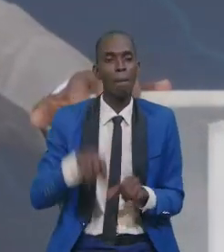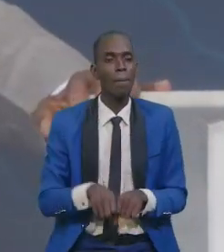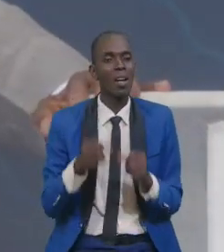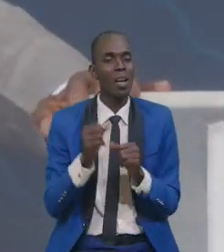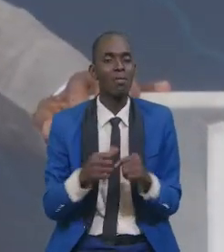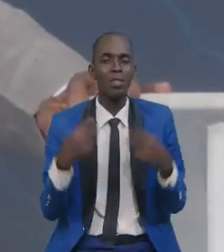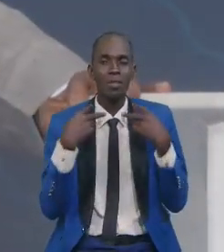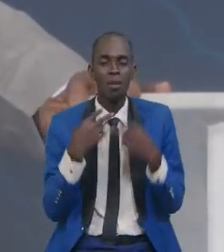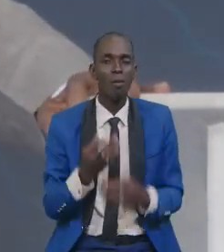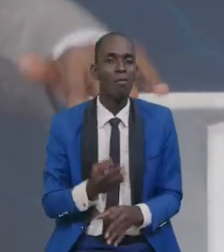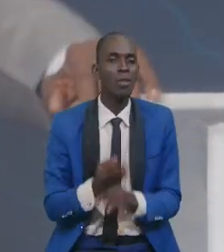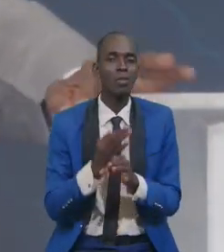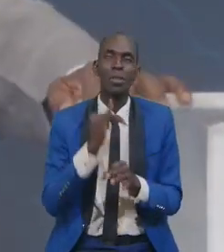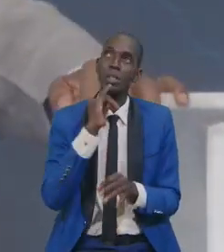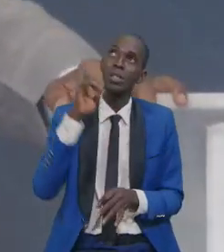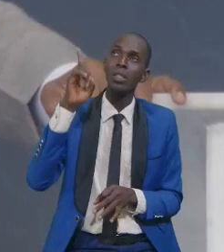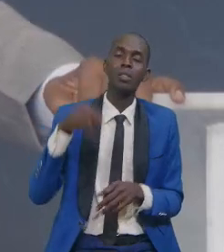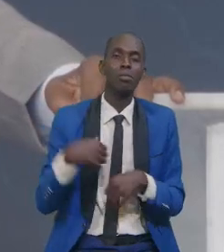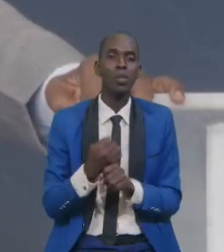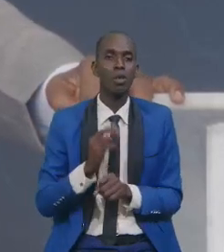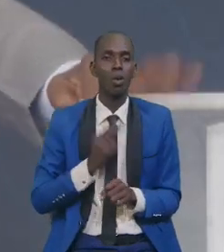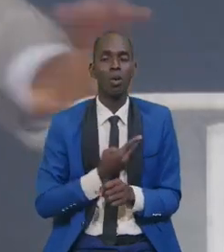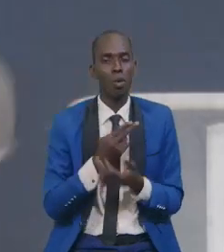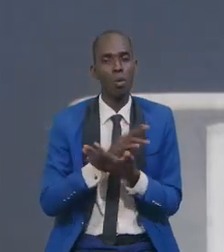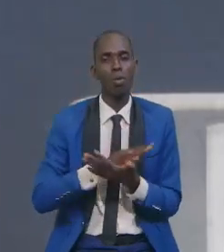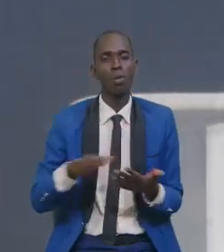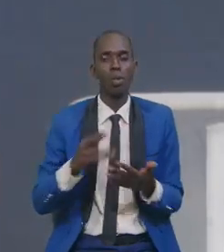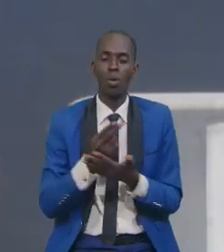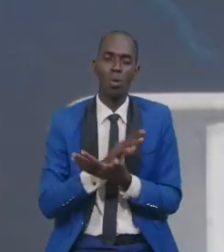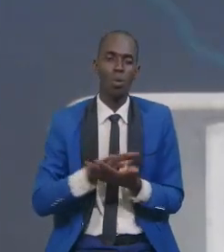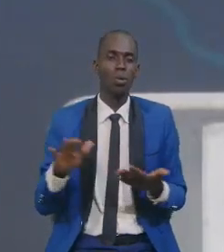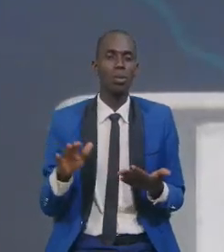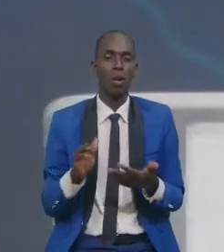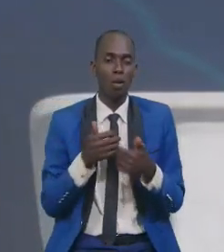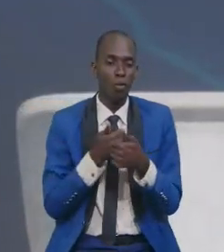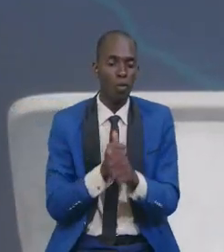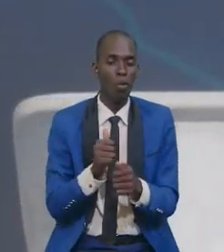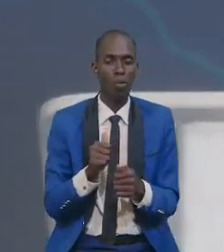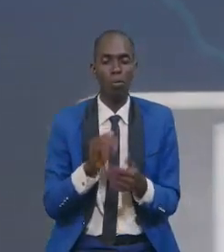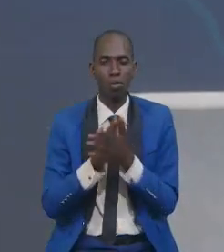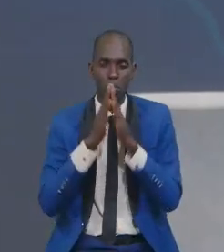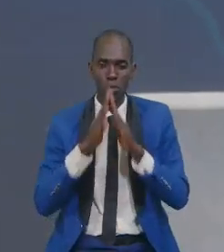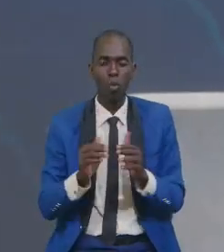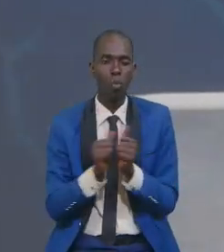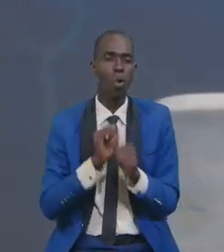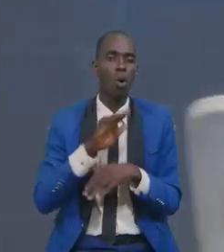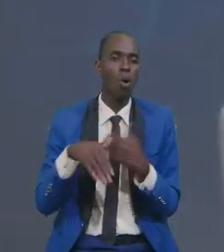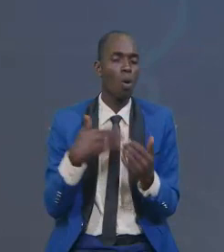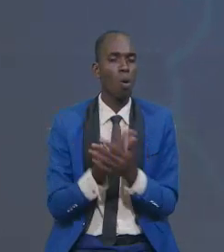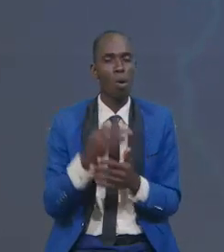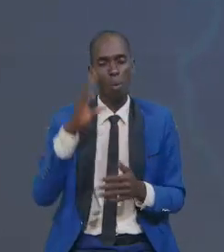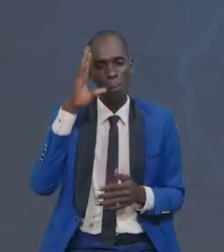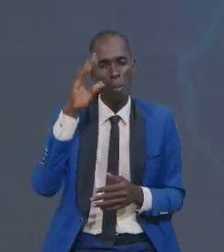Faithful is he makes us holy. Holy for the peace with all men. And holiness